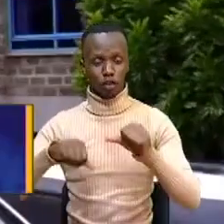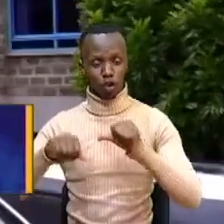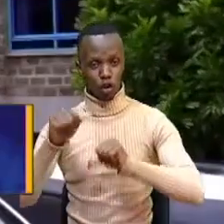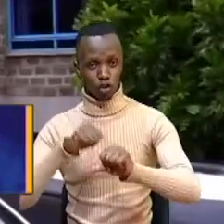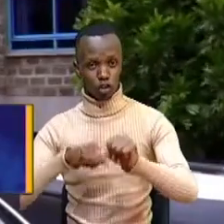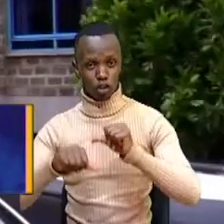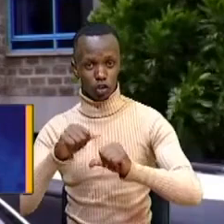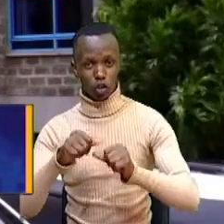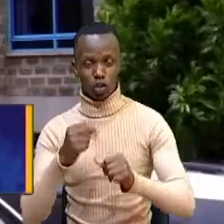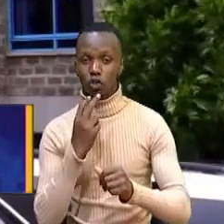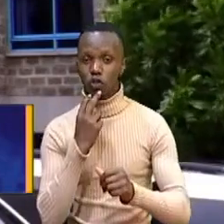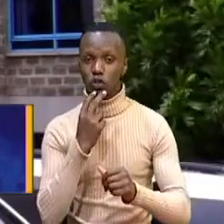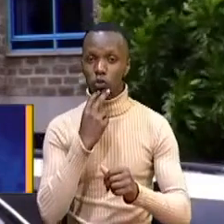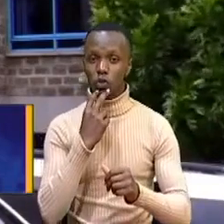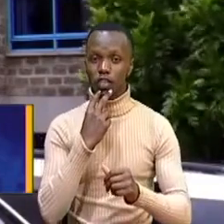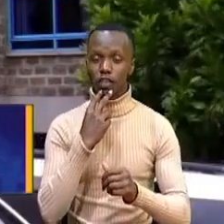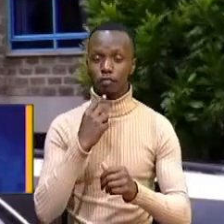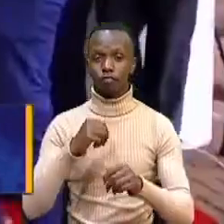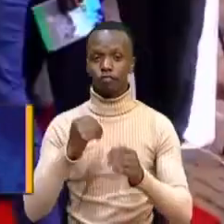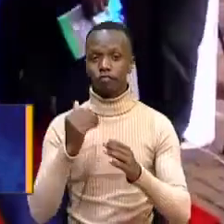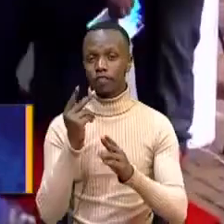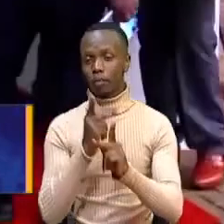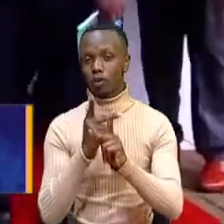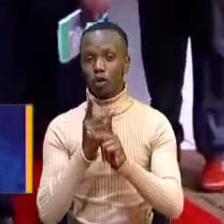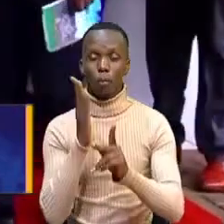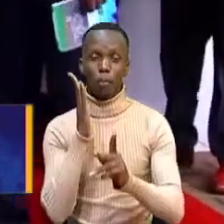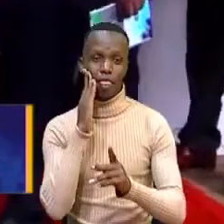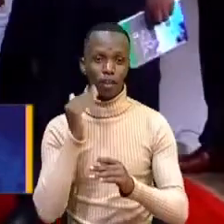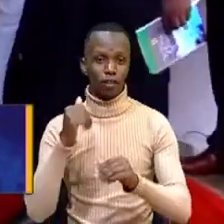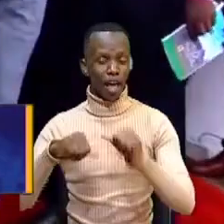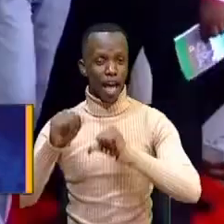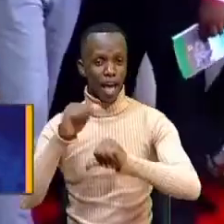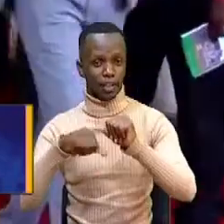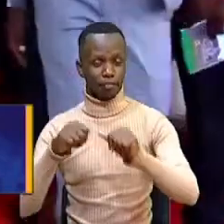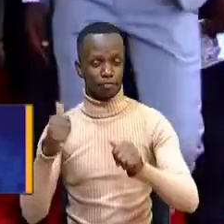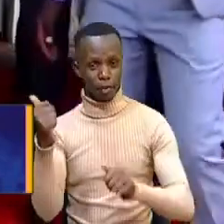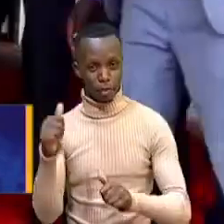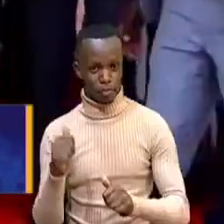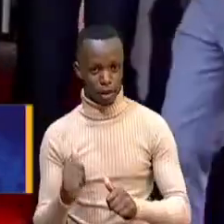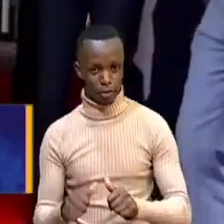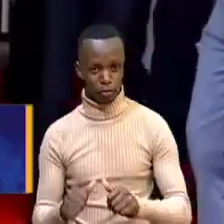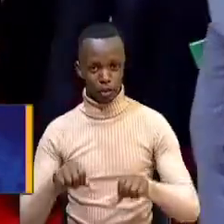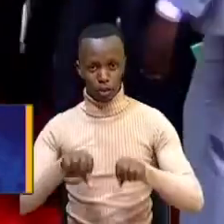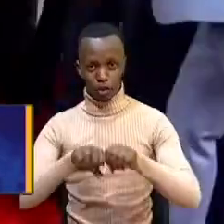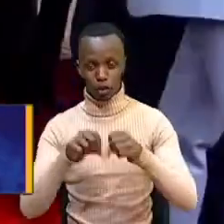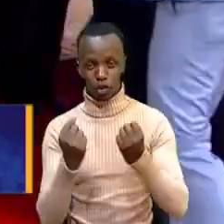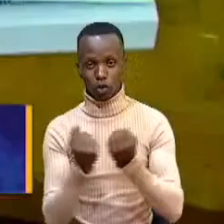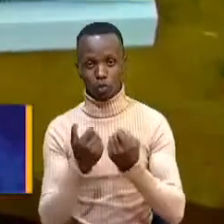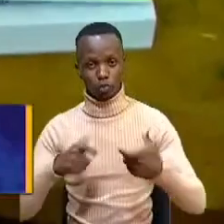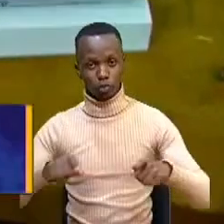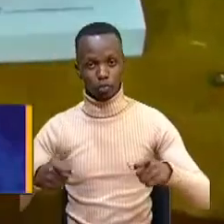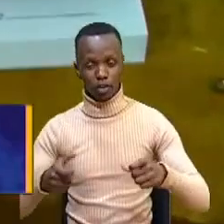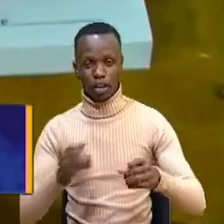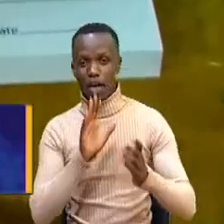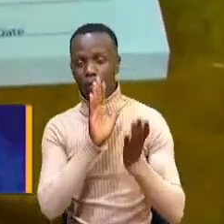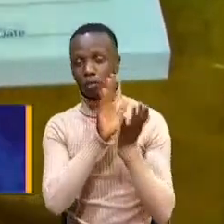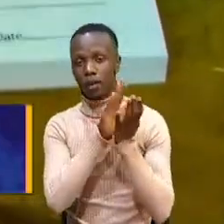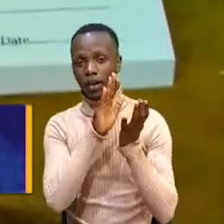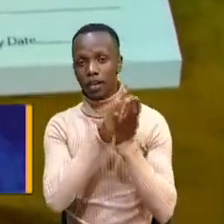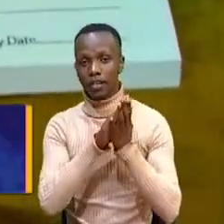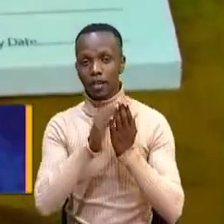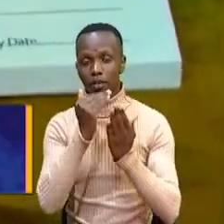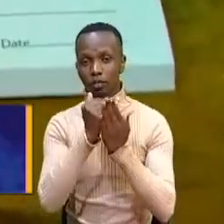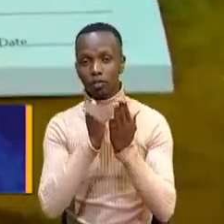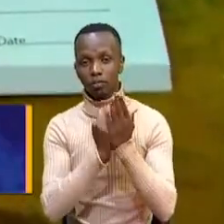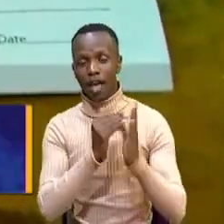on Tuesday confirmed that the Linda Mama program is still active. There had been widespread social media messages purporting the program had been scrapped off by